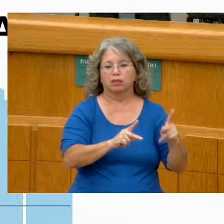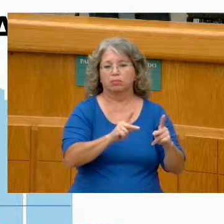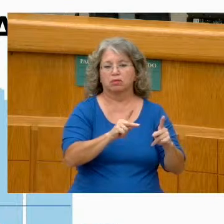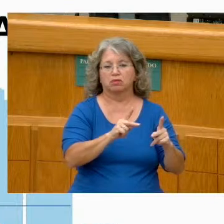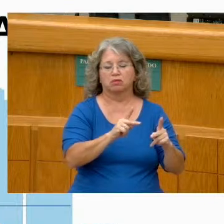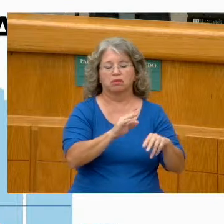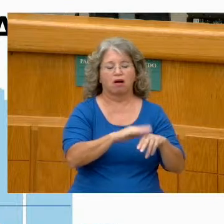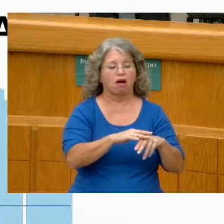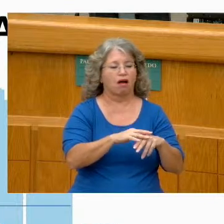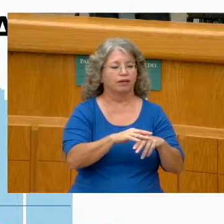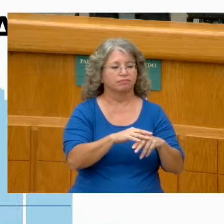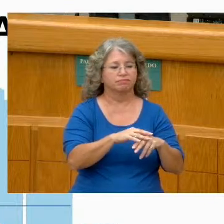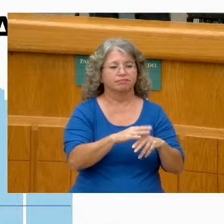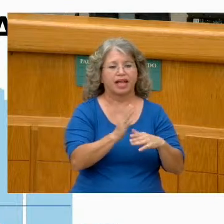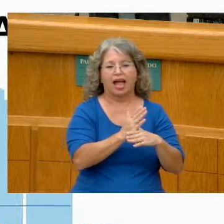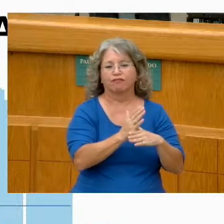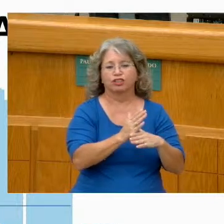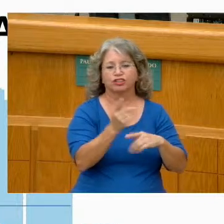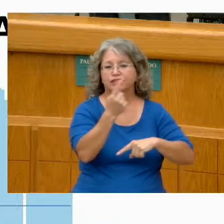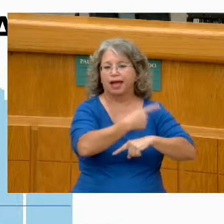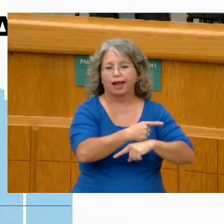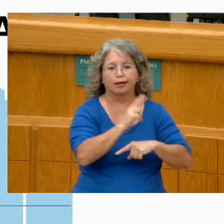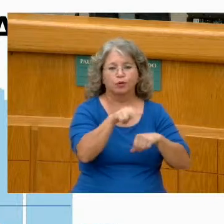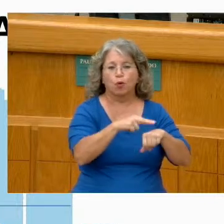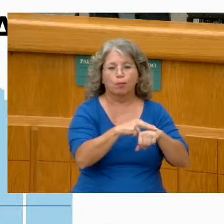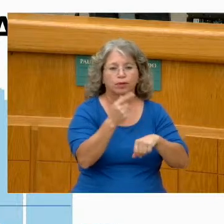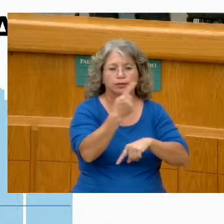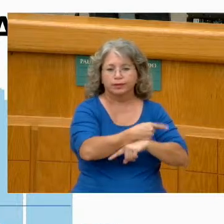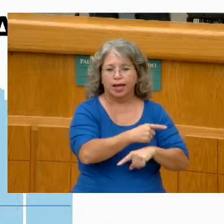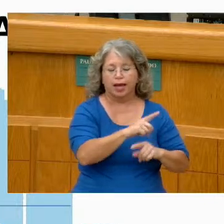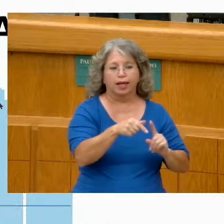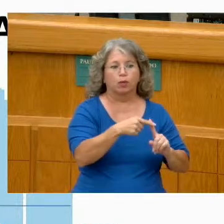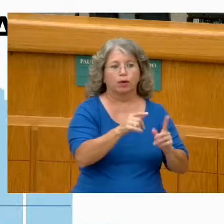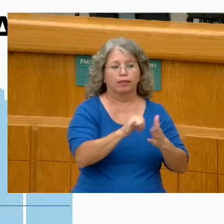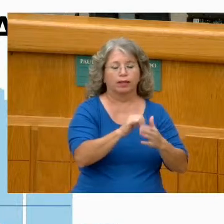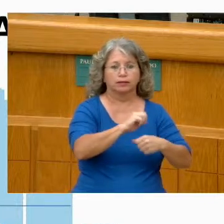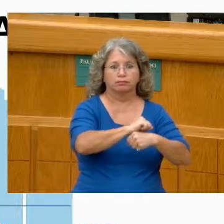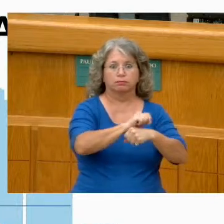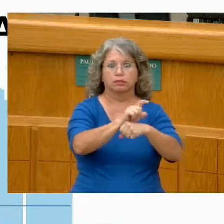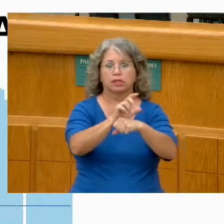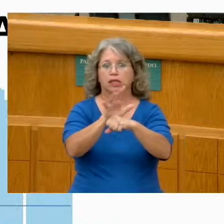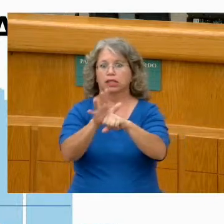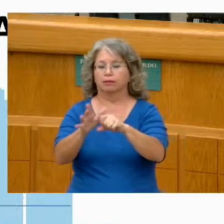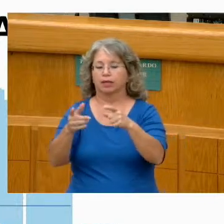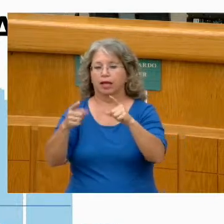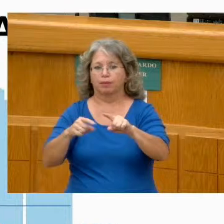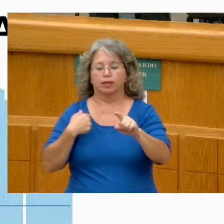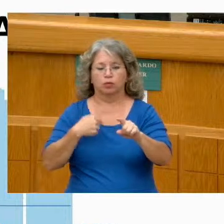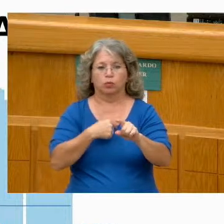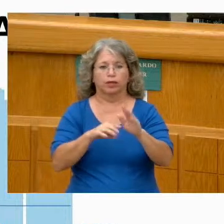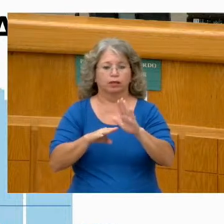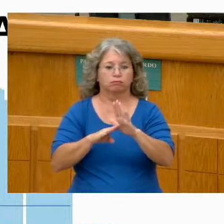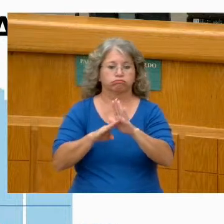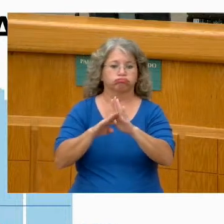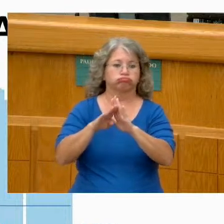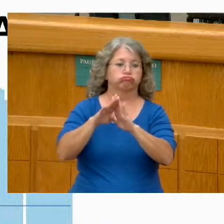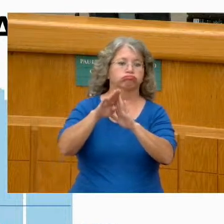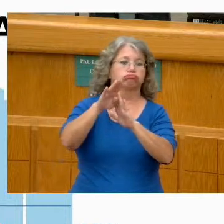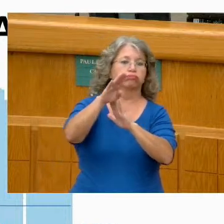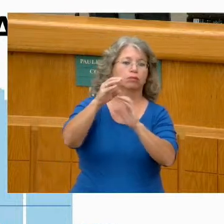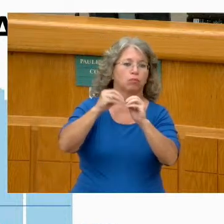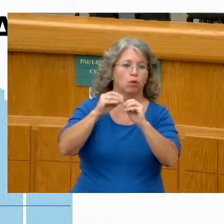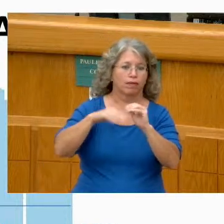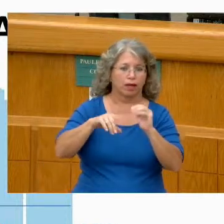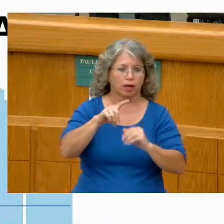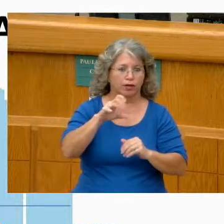ICU on any one day. And as the outbreak developed, we went way up above that amount, and nurses had to be bussed in